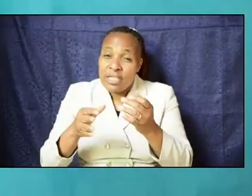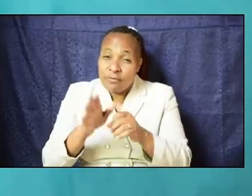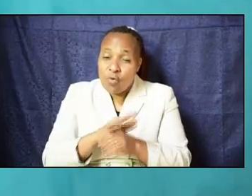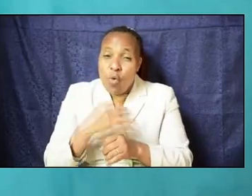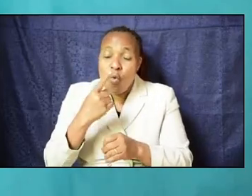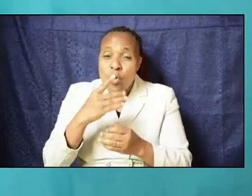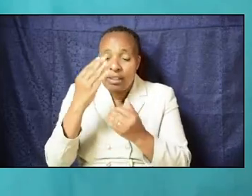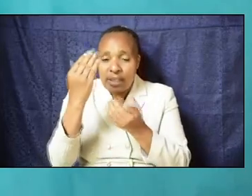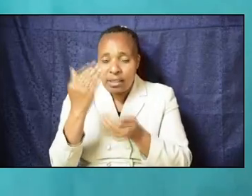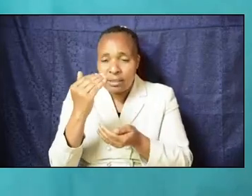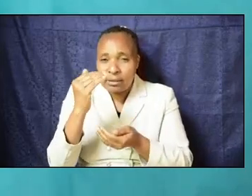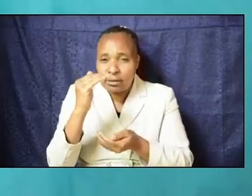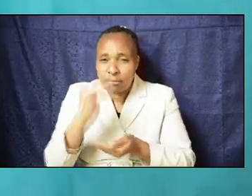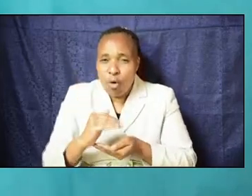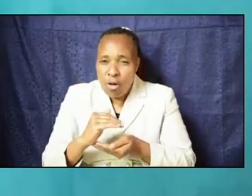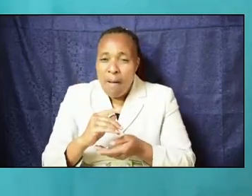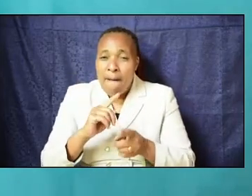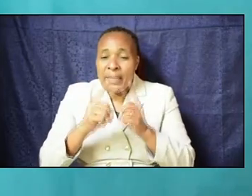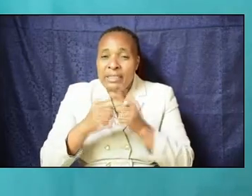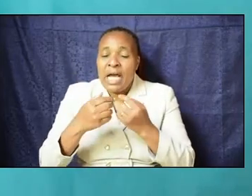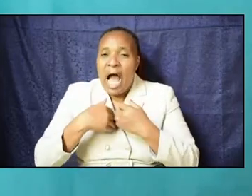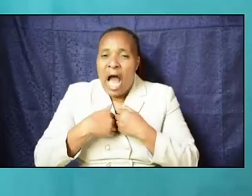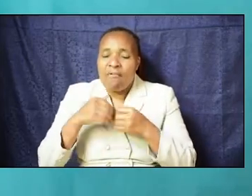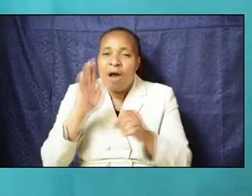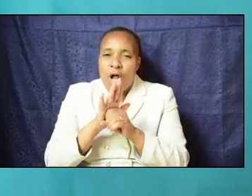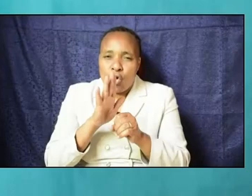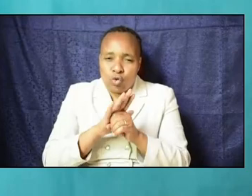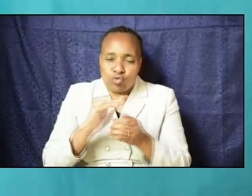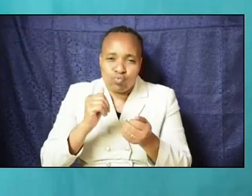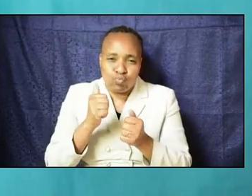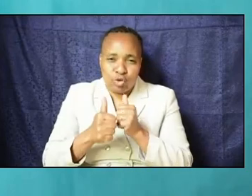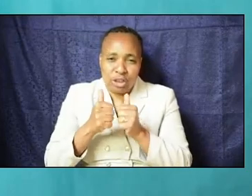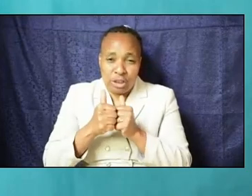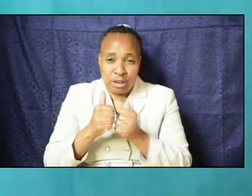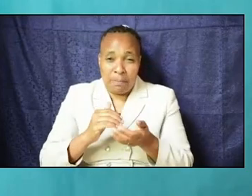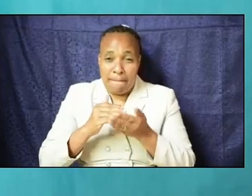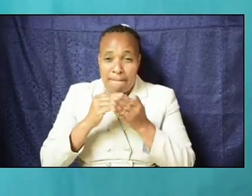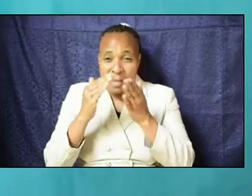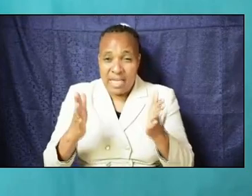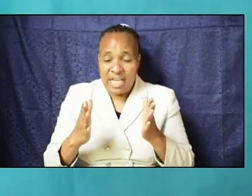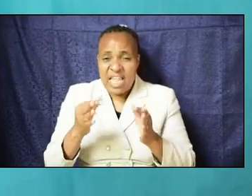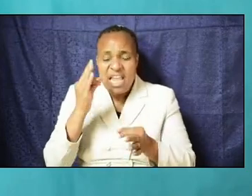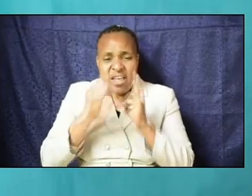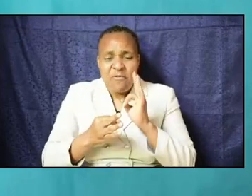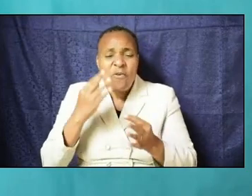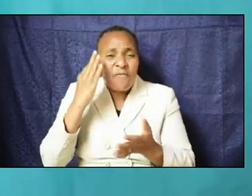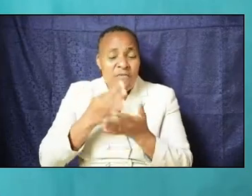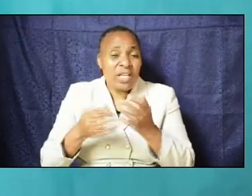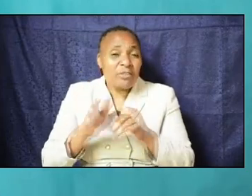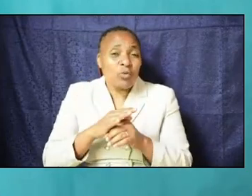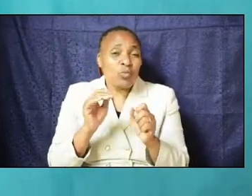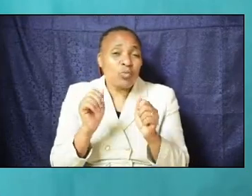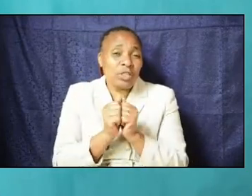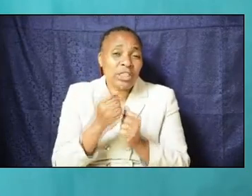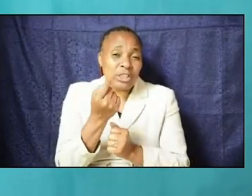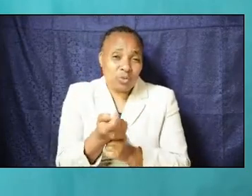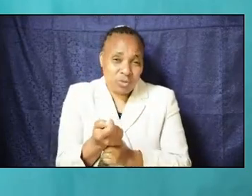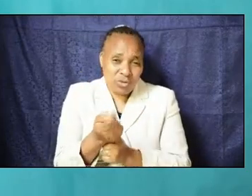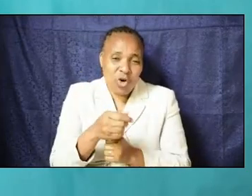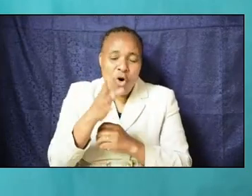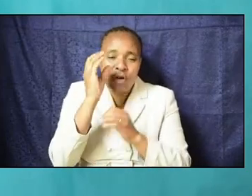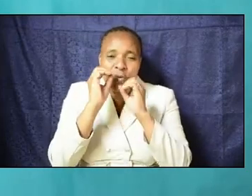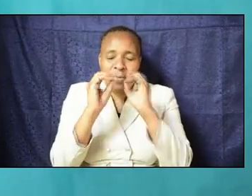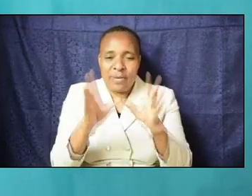is faithful also in that which is a lot." So if we are faithful with the little that we have, God will bless